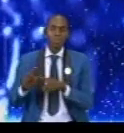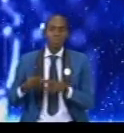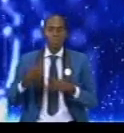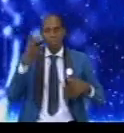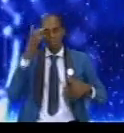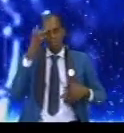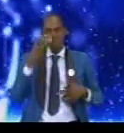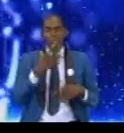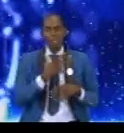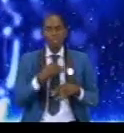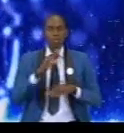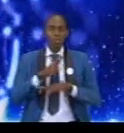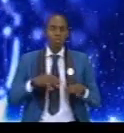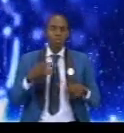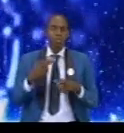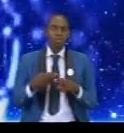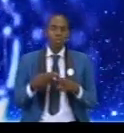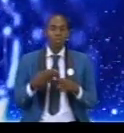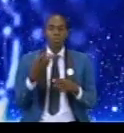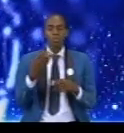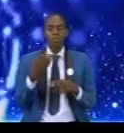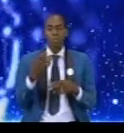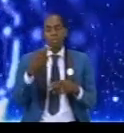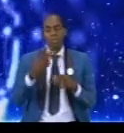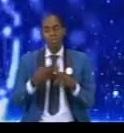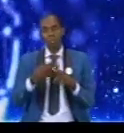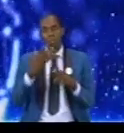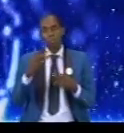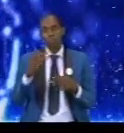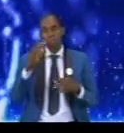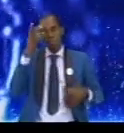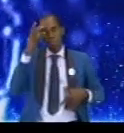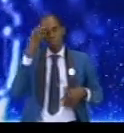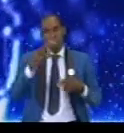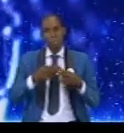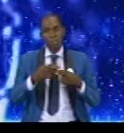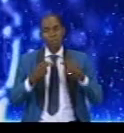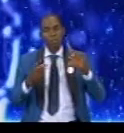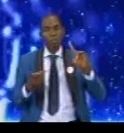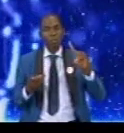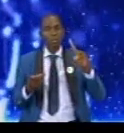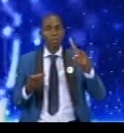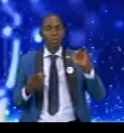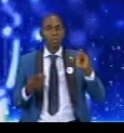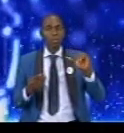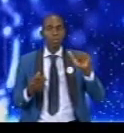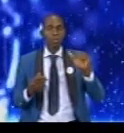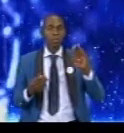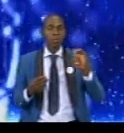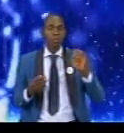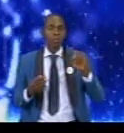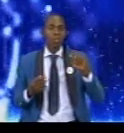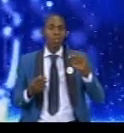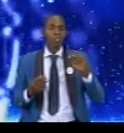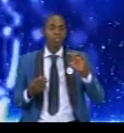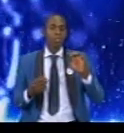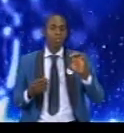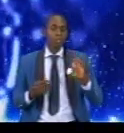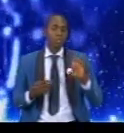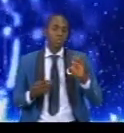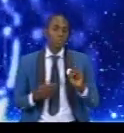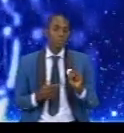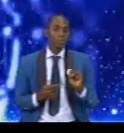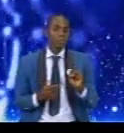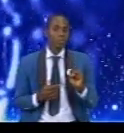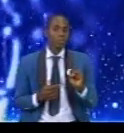diabetes, anybody with diabetes, go out. I claim it by faith. Then my